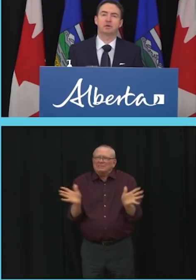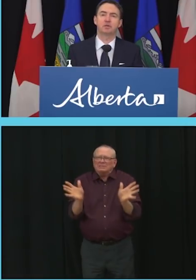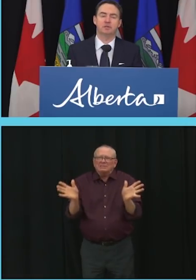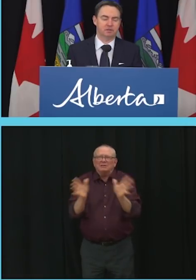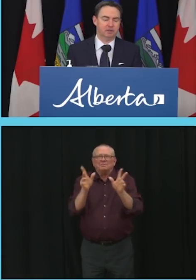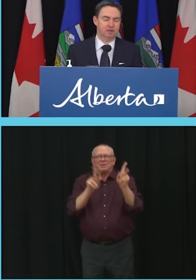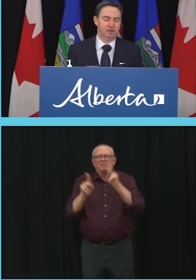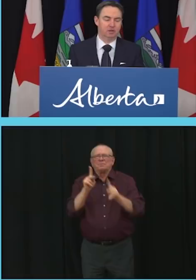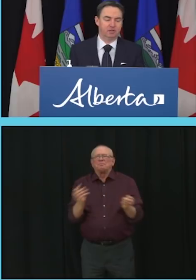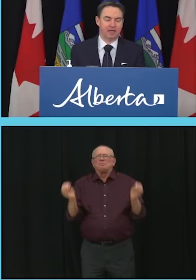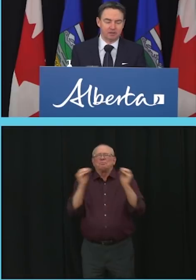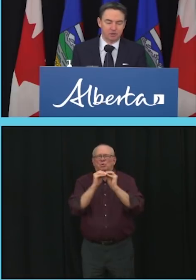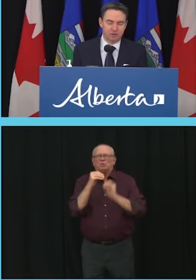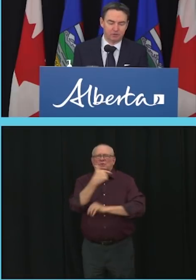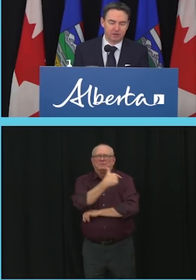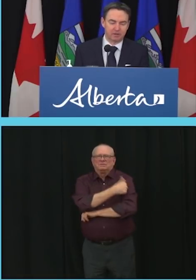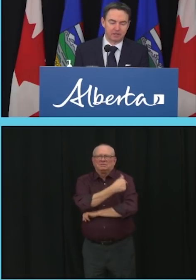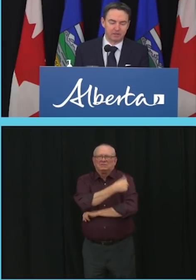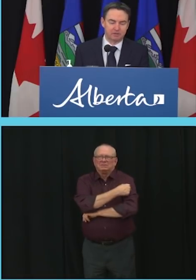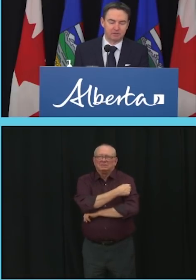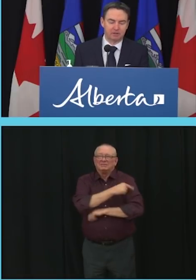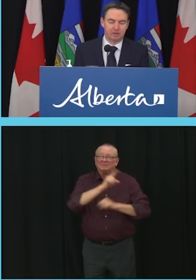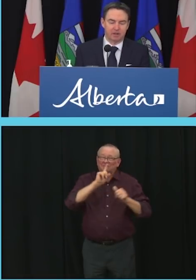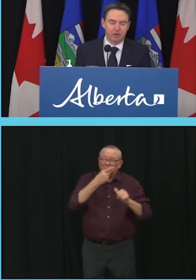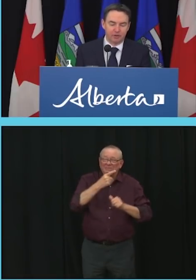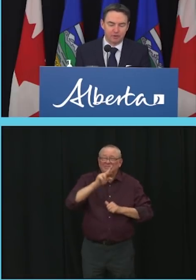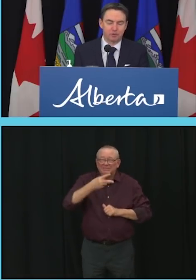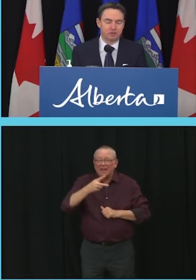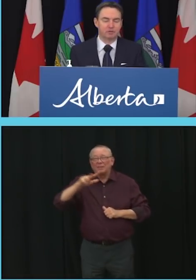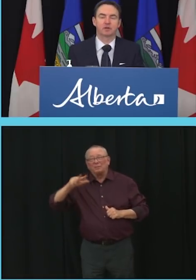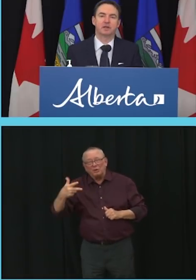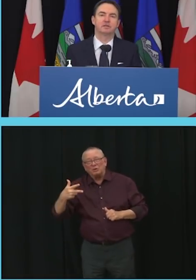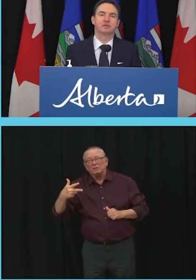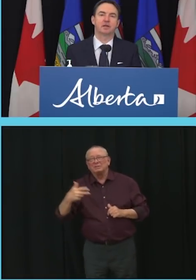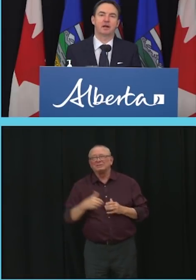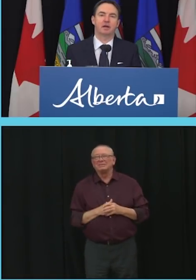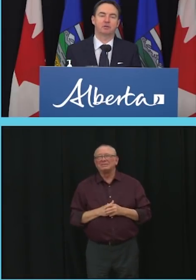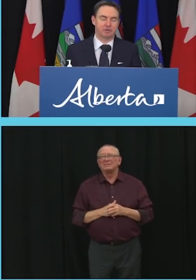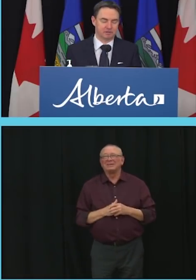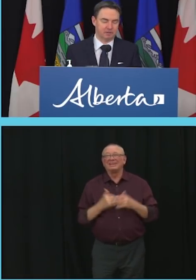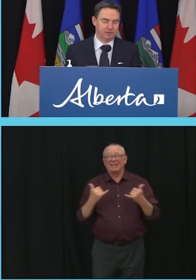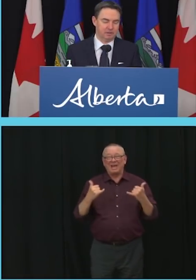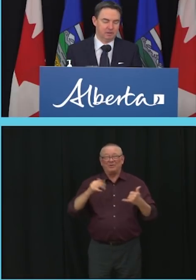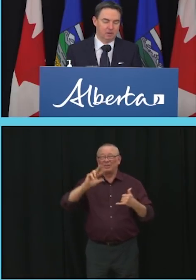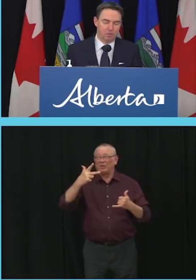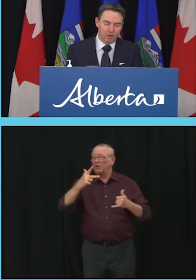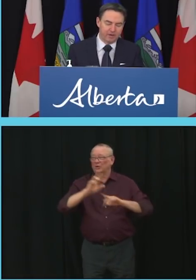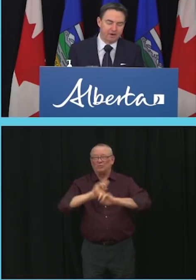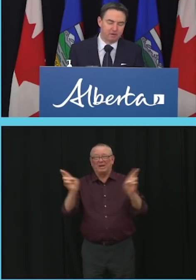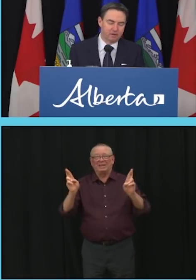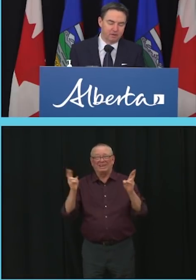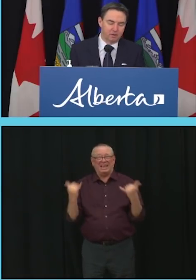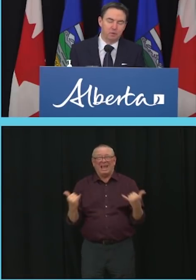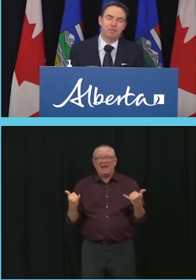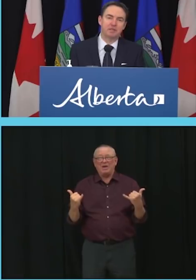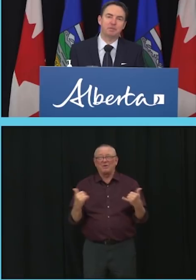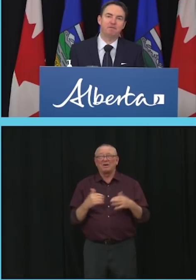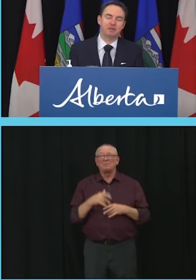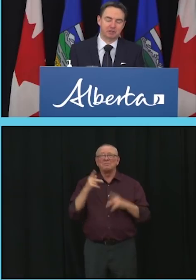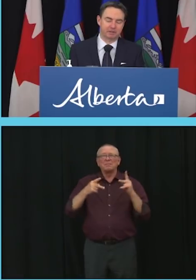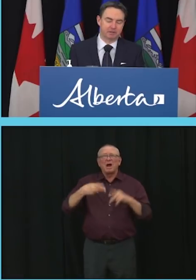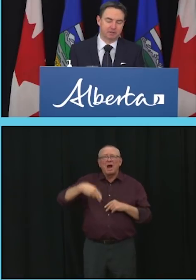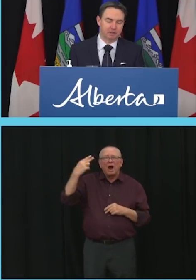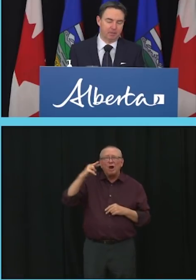third doses, second doses for younger kids, and third doses for kids at higher risk. More than ever, we must